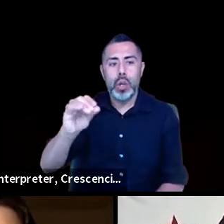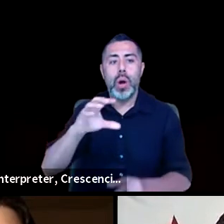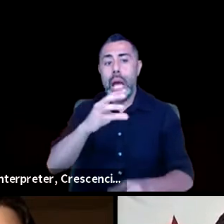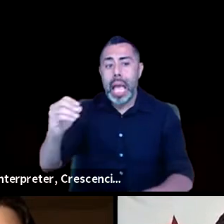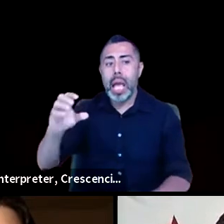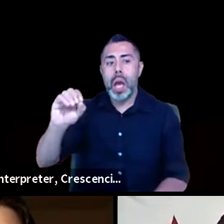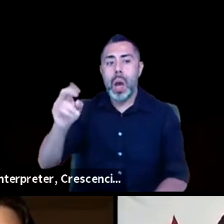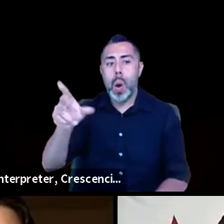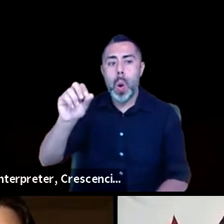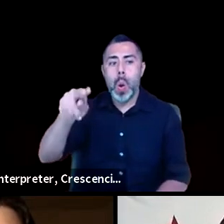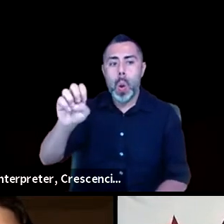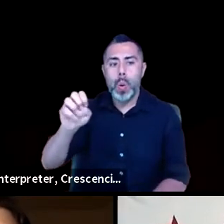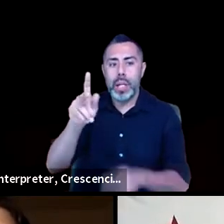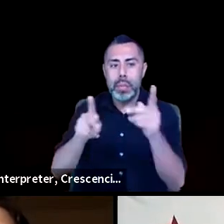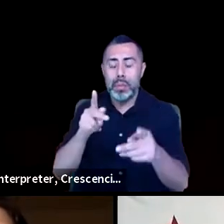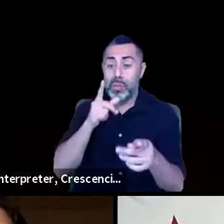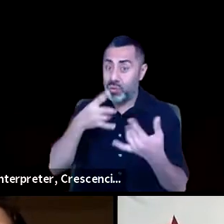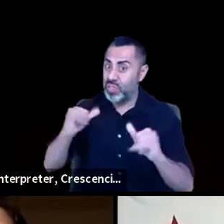Oakland, California.